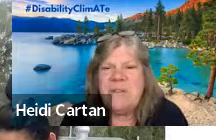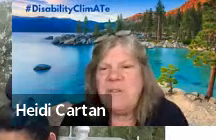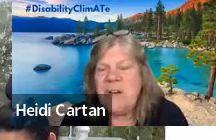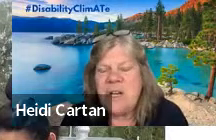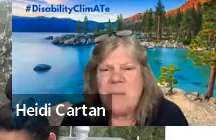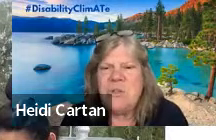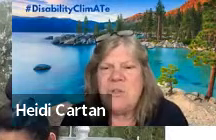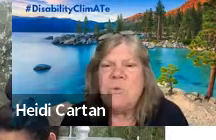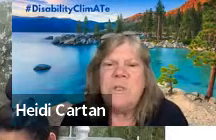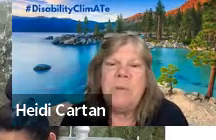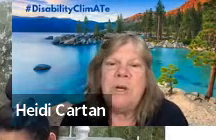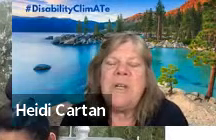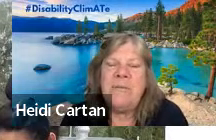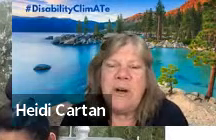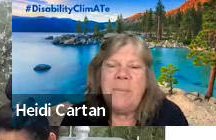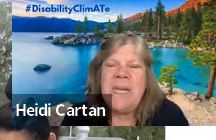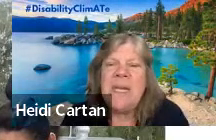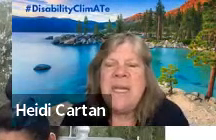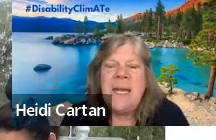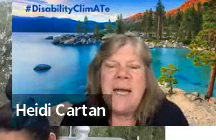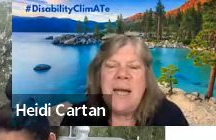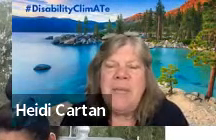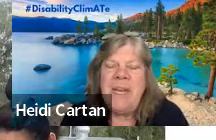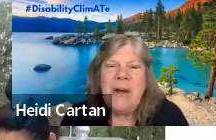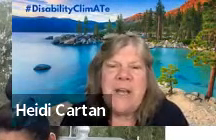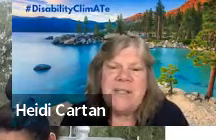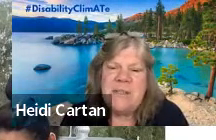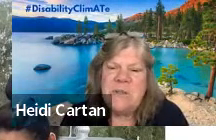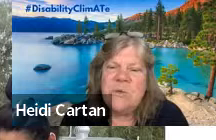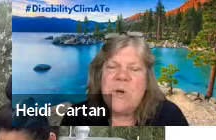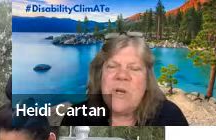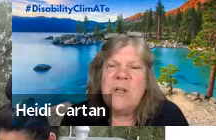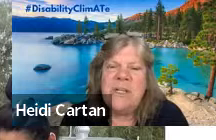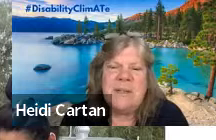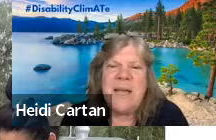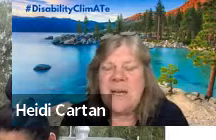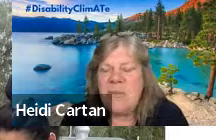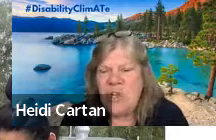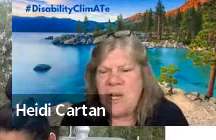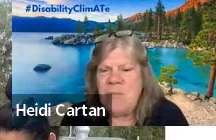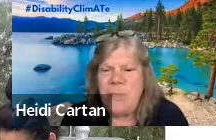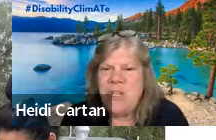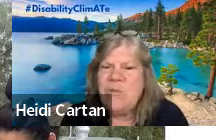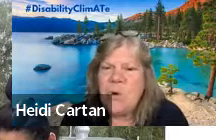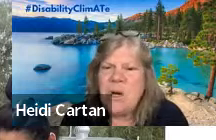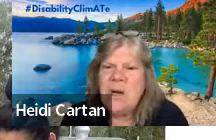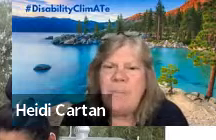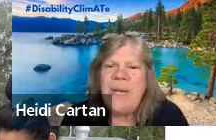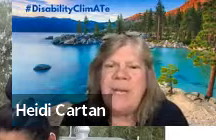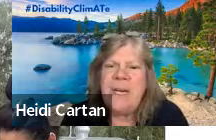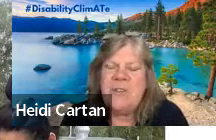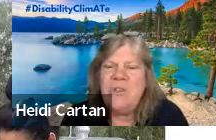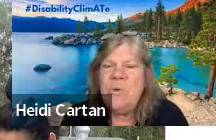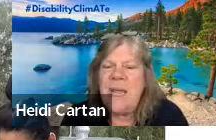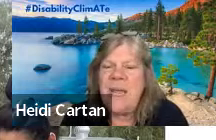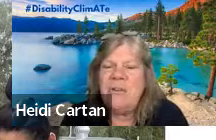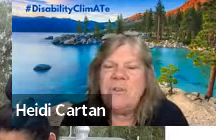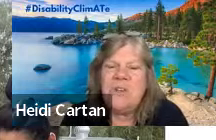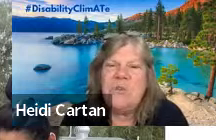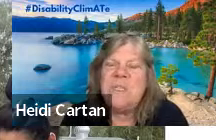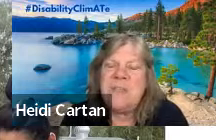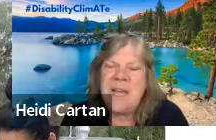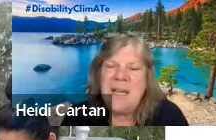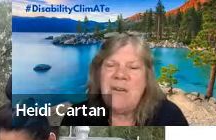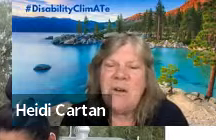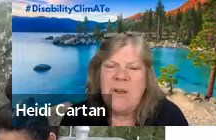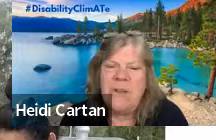fork is a very common tool in market farming. It aerates the soil. It's like a giant pitchfork, but it has two handles,